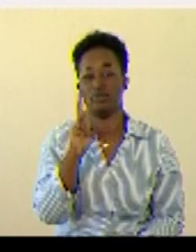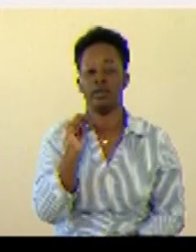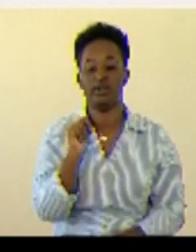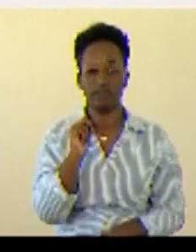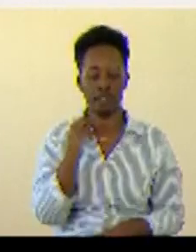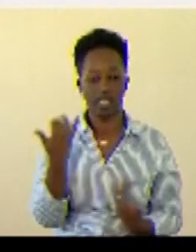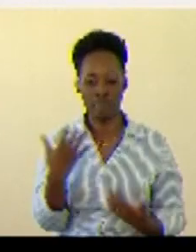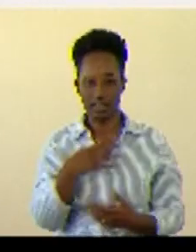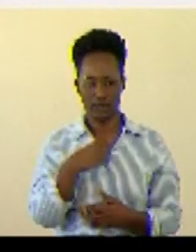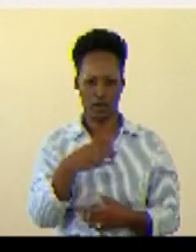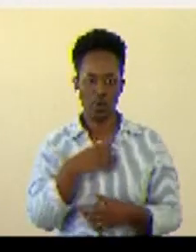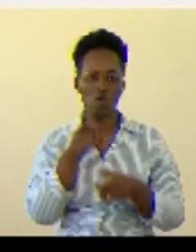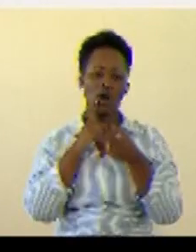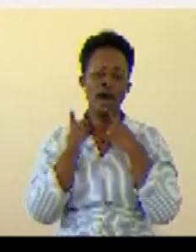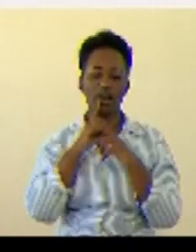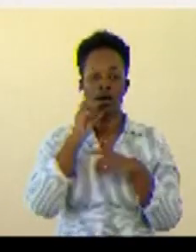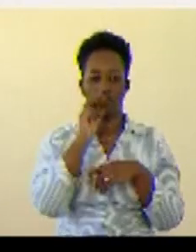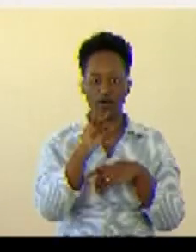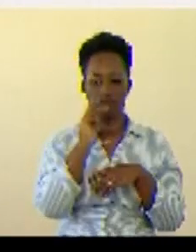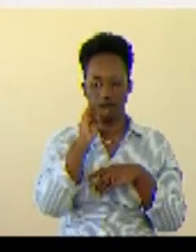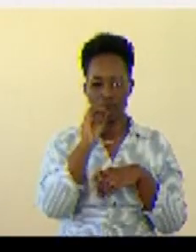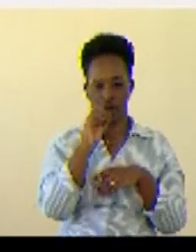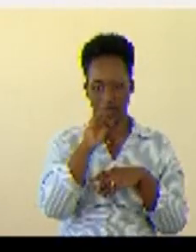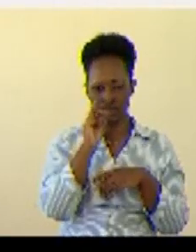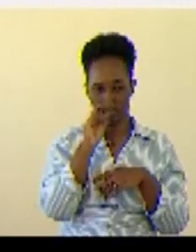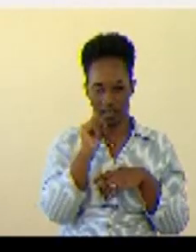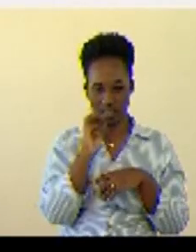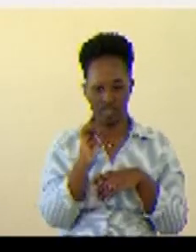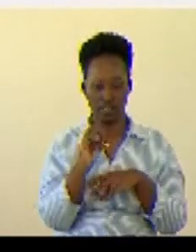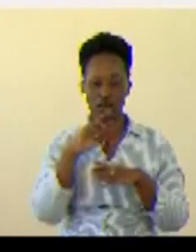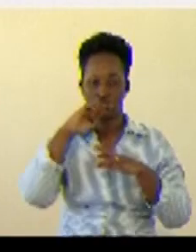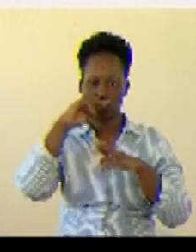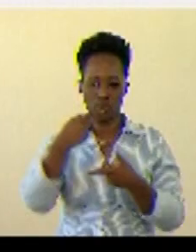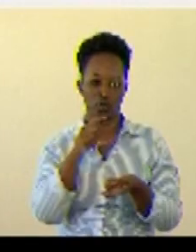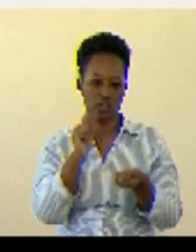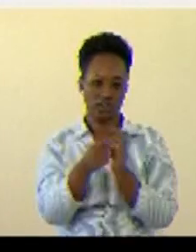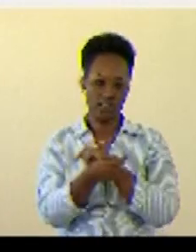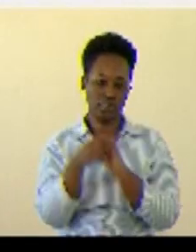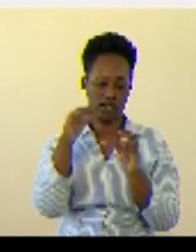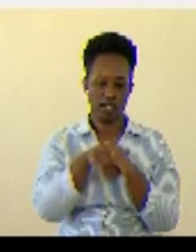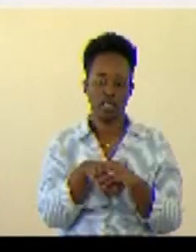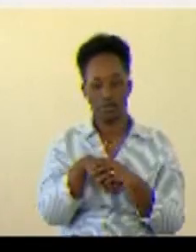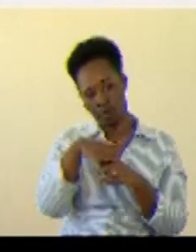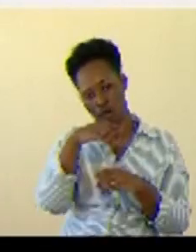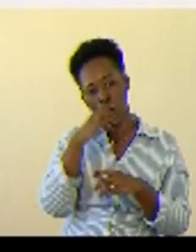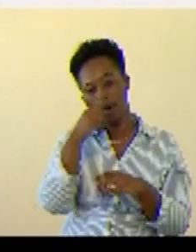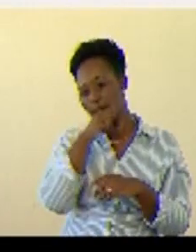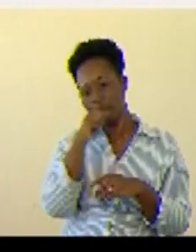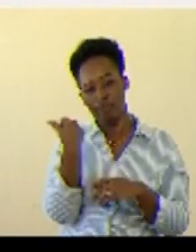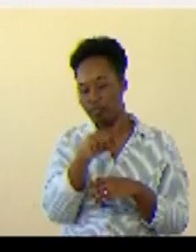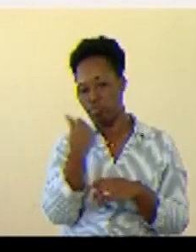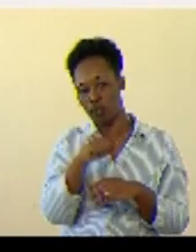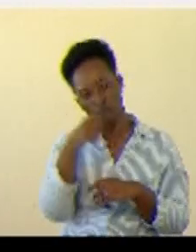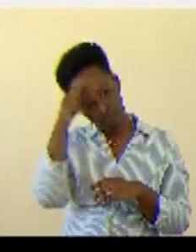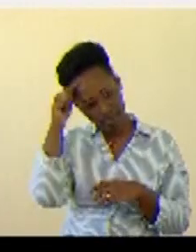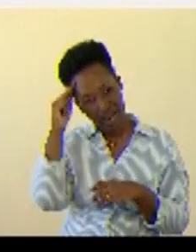yellow color of iodine, the brown color of iodine, solution changes into blue-black. As you've seen it, I've done it, and it